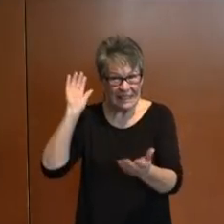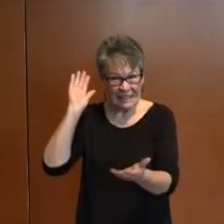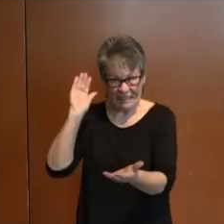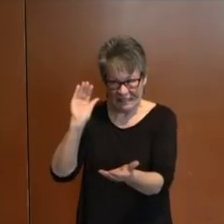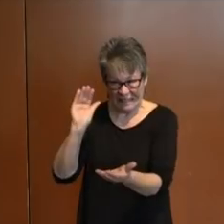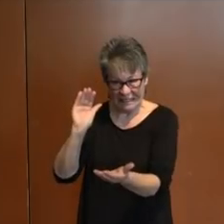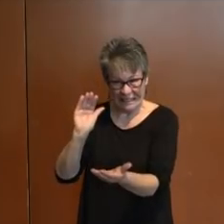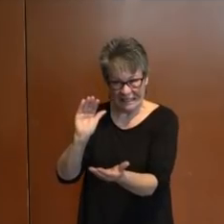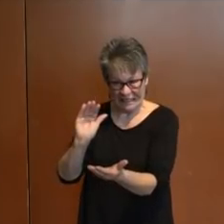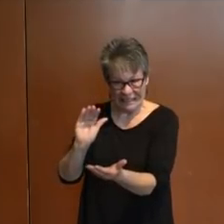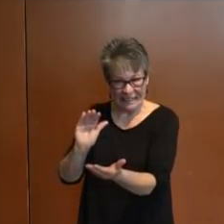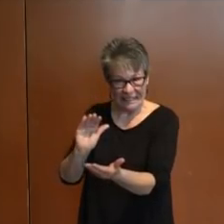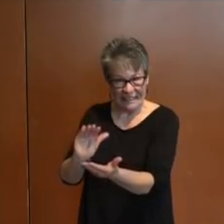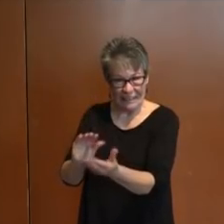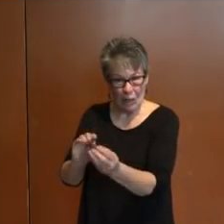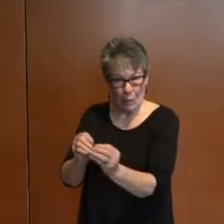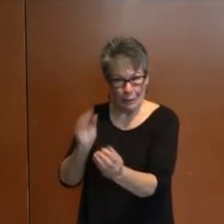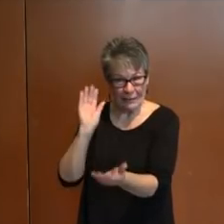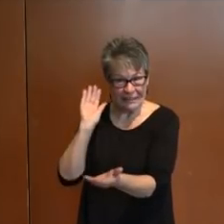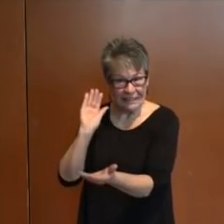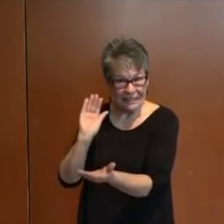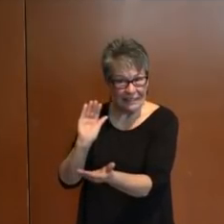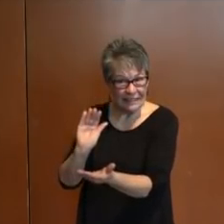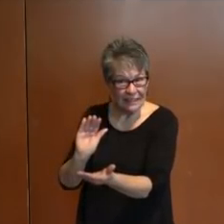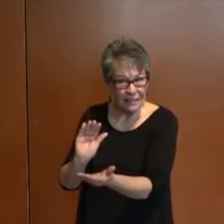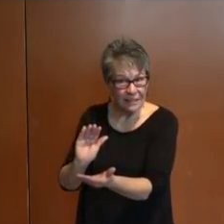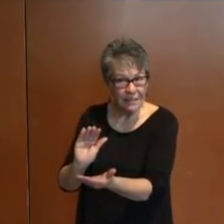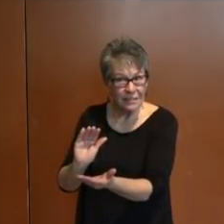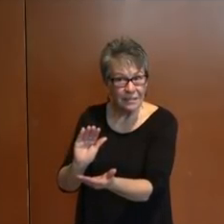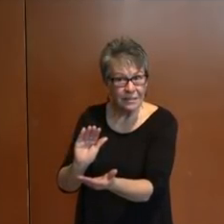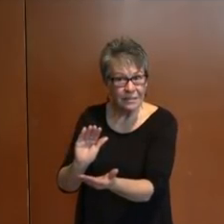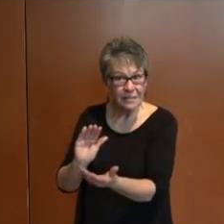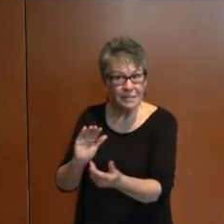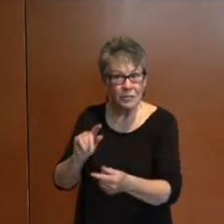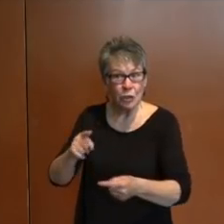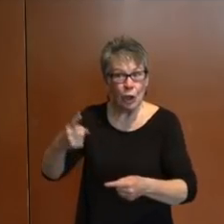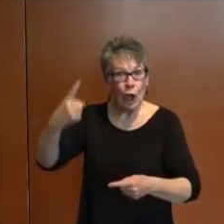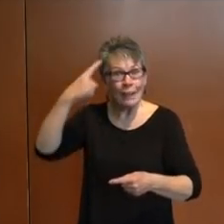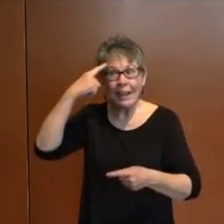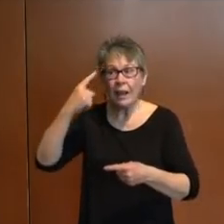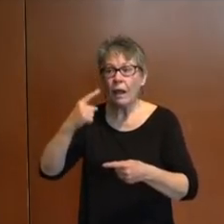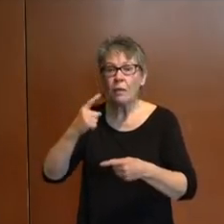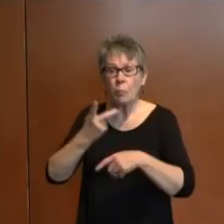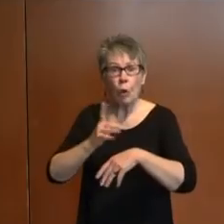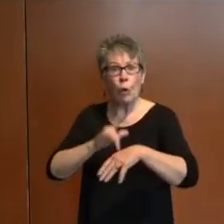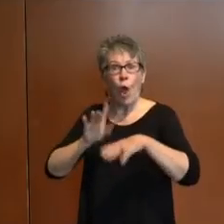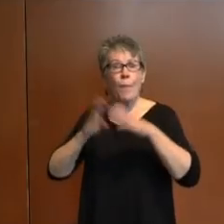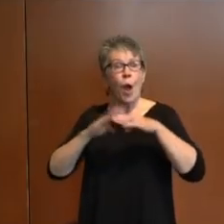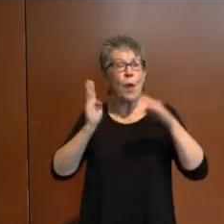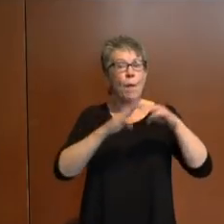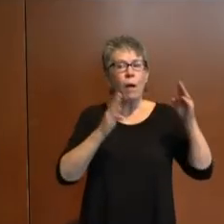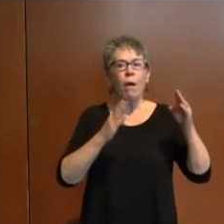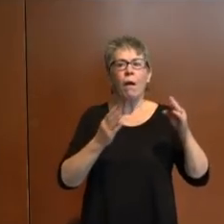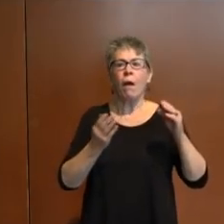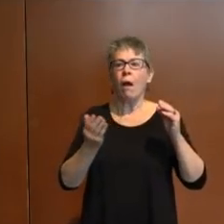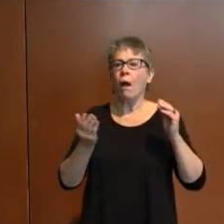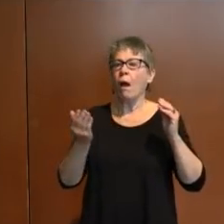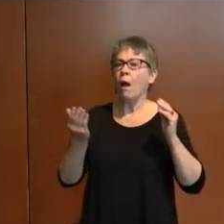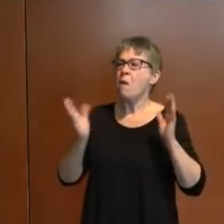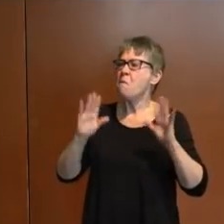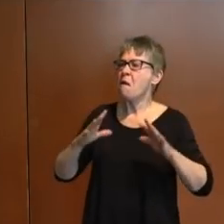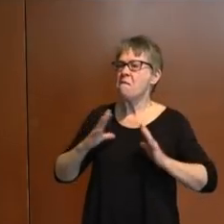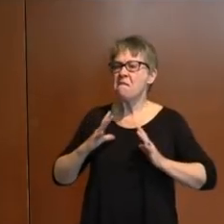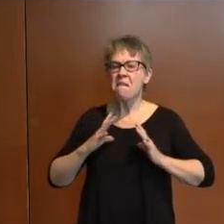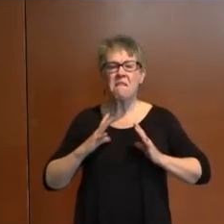up as a step before we know that we're convinced that we've broken the back of that curve and we've broken